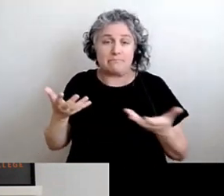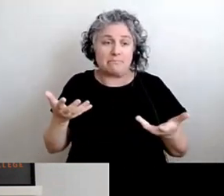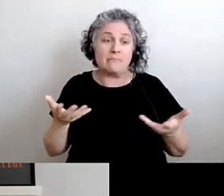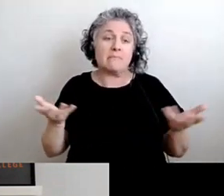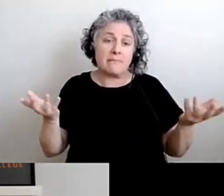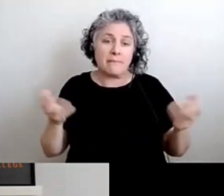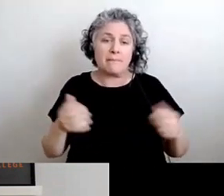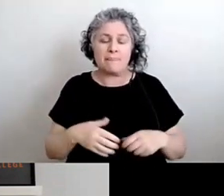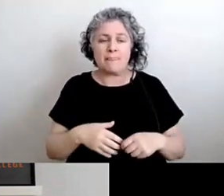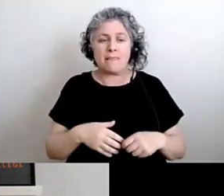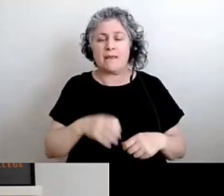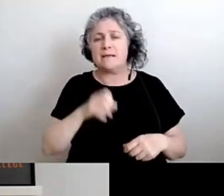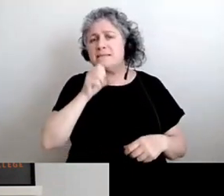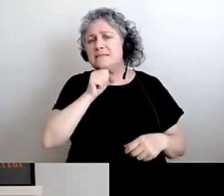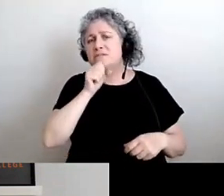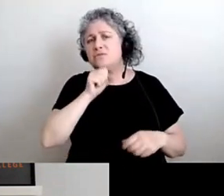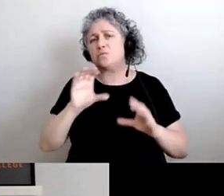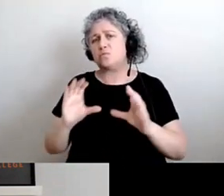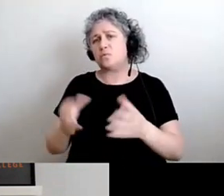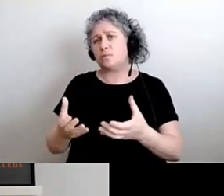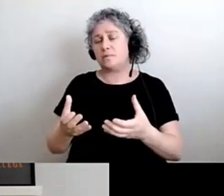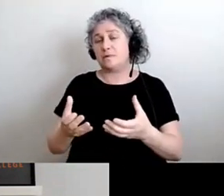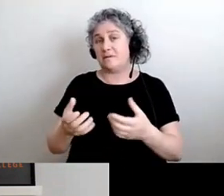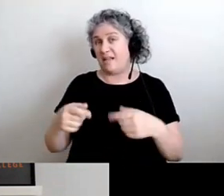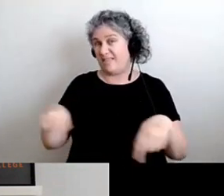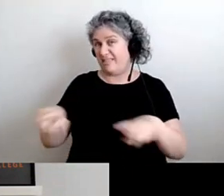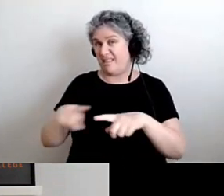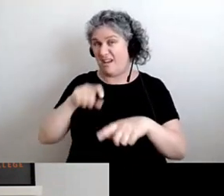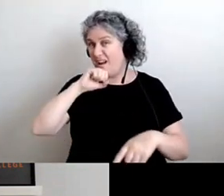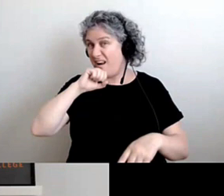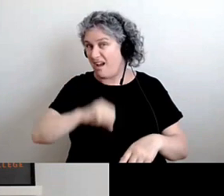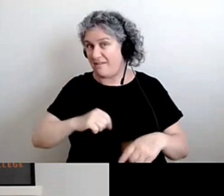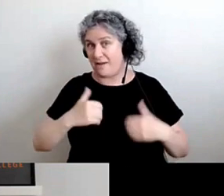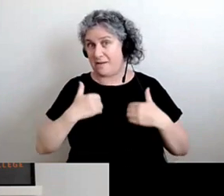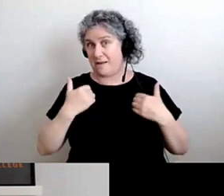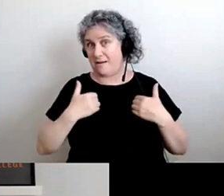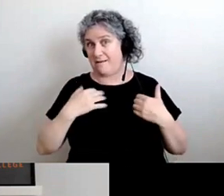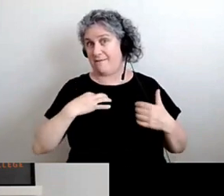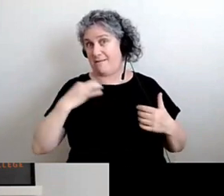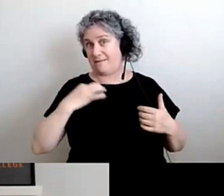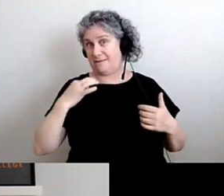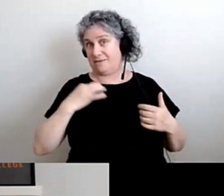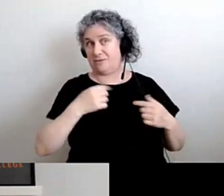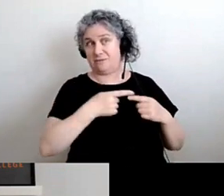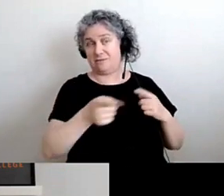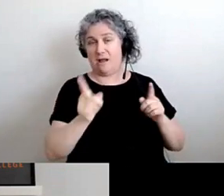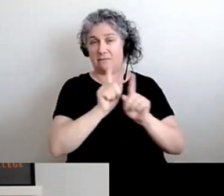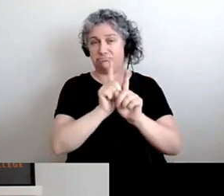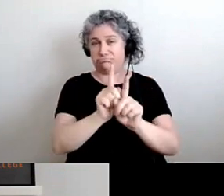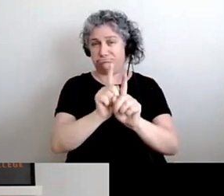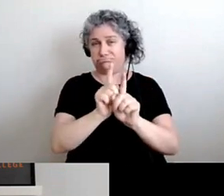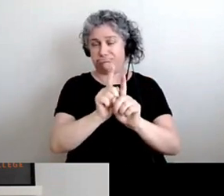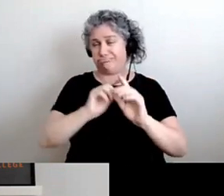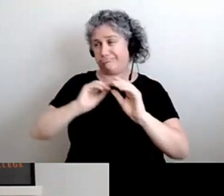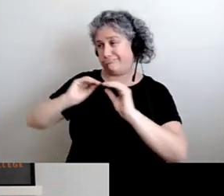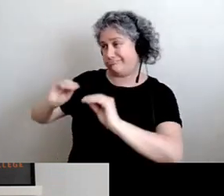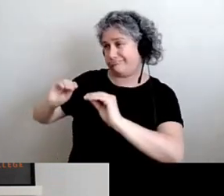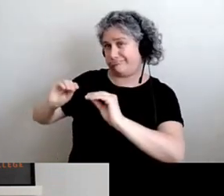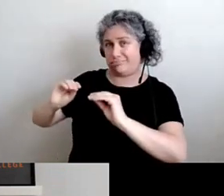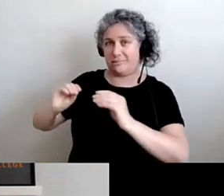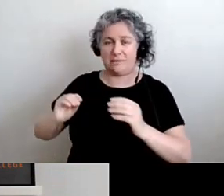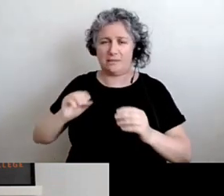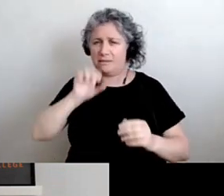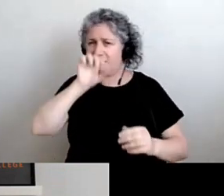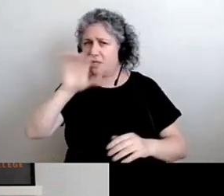And the senior group actually loves our younger volunteers mentoring them. They love making appointments